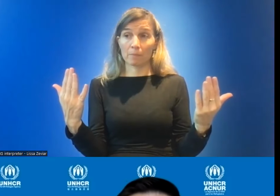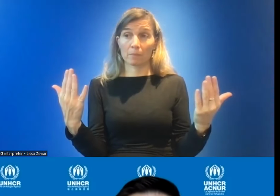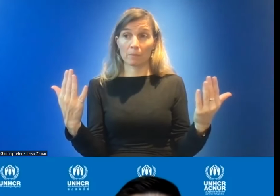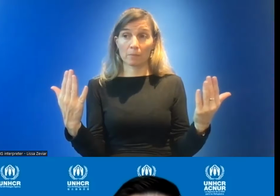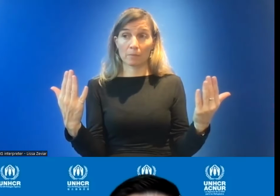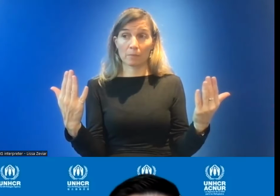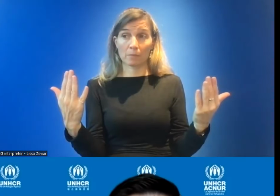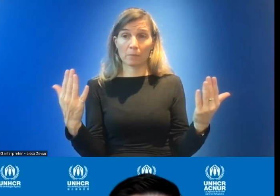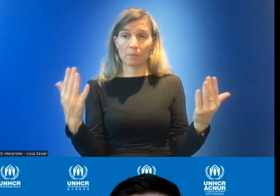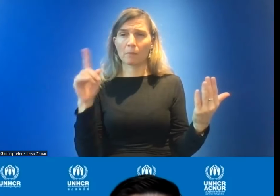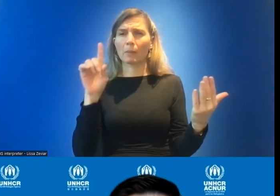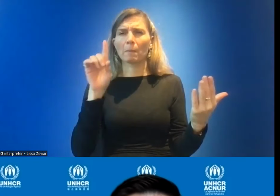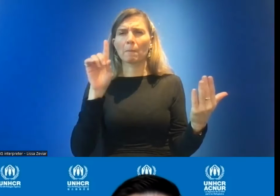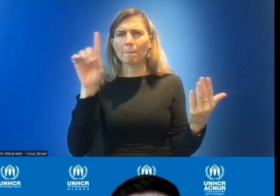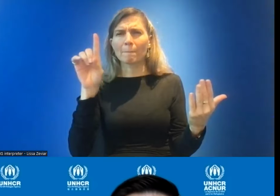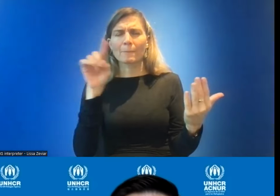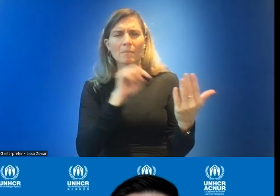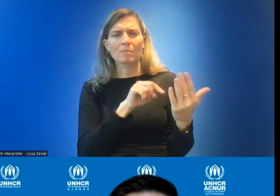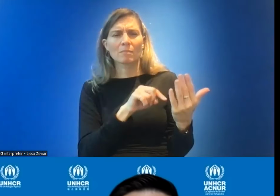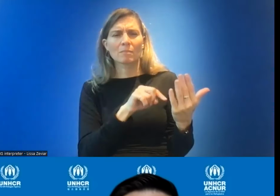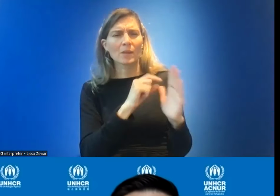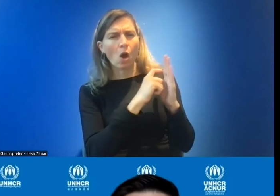Article 11, it's not necessarily around